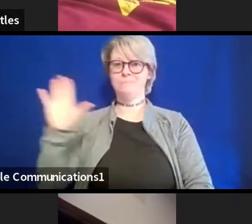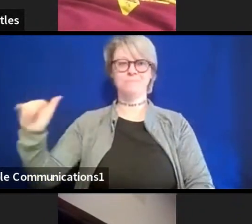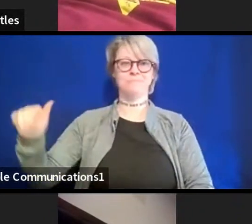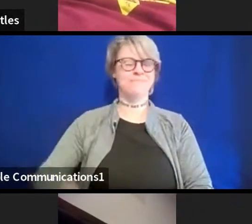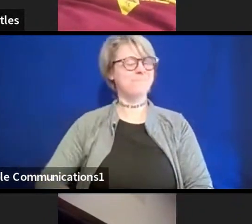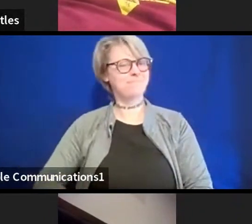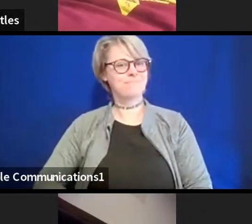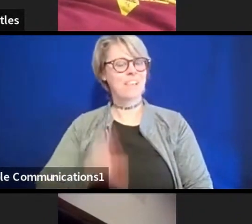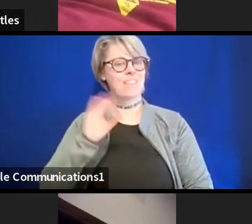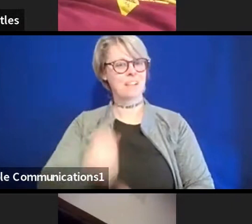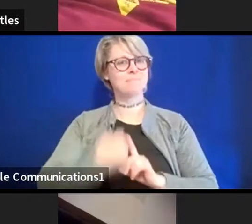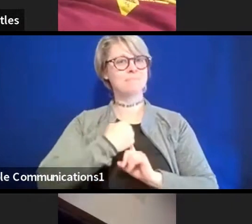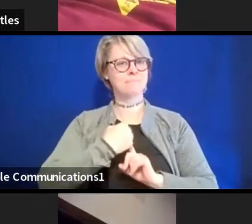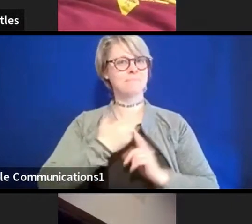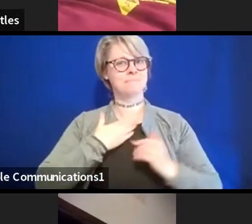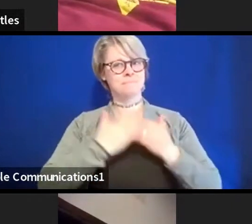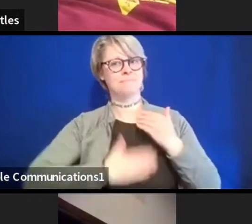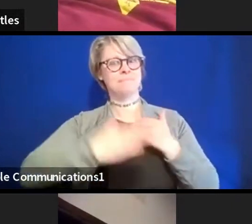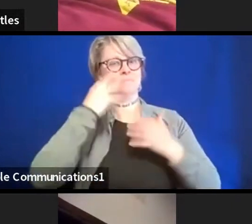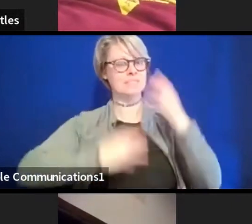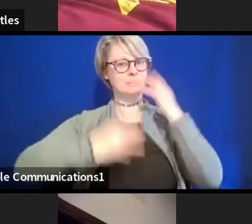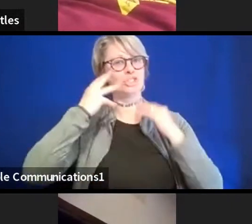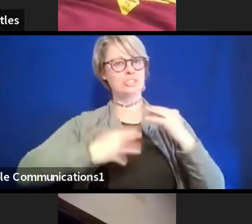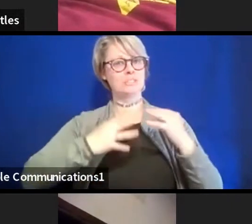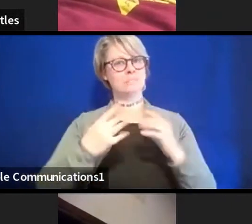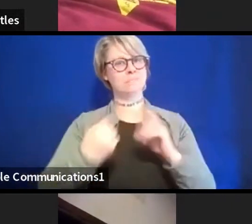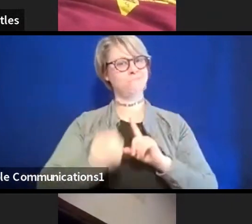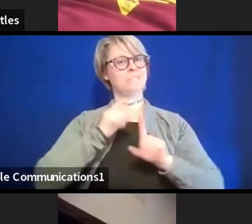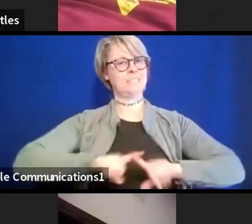but it can affect a person in the long run in many different ways.